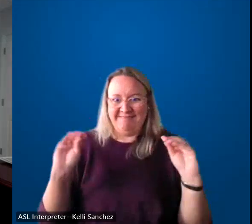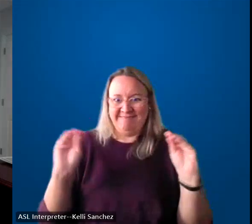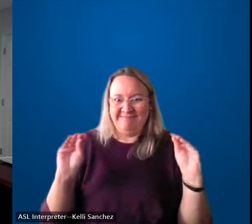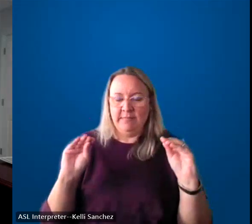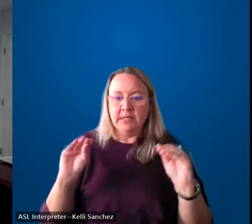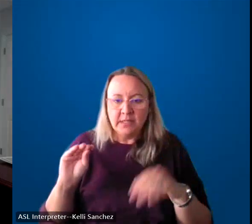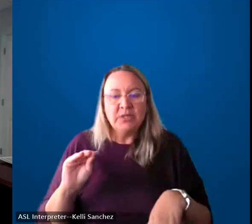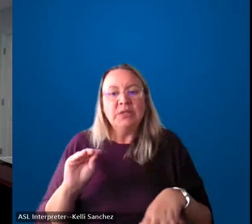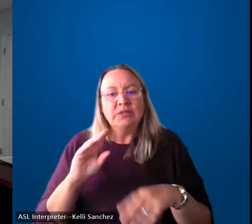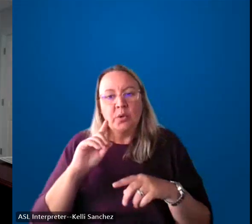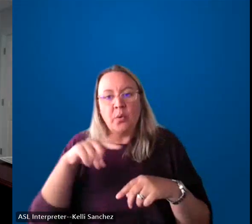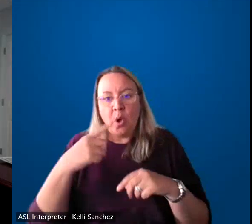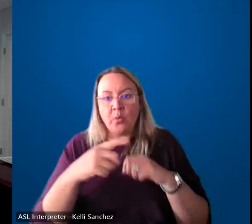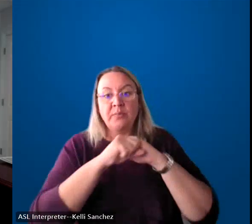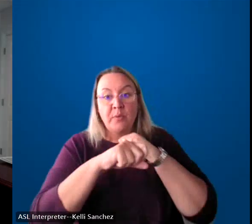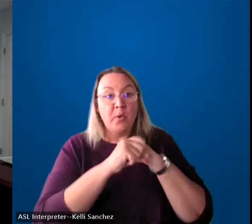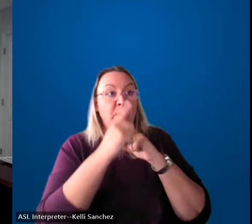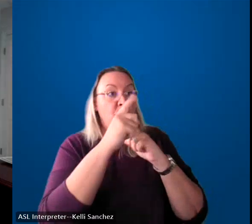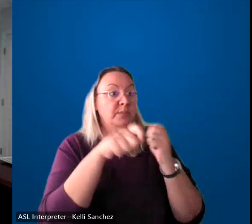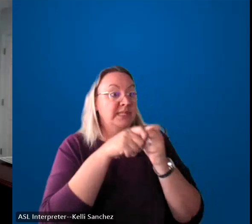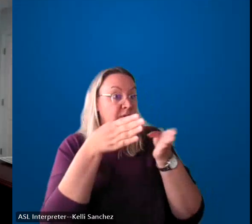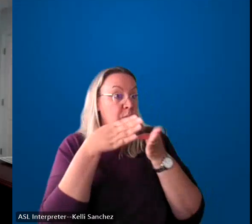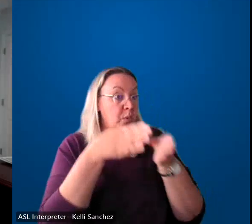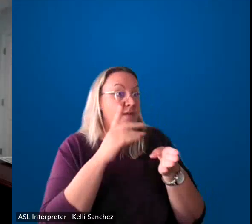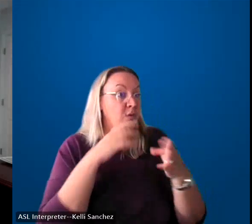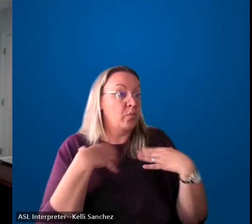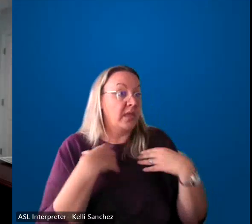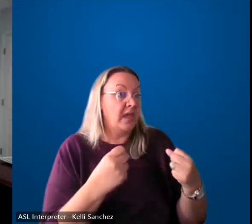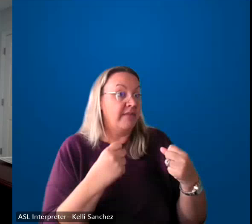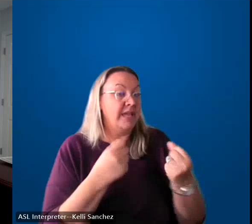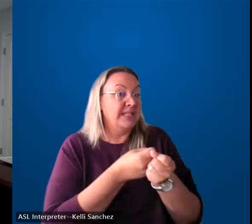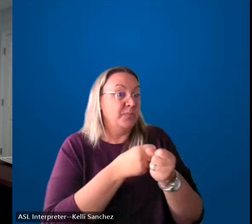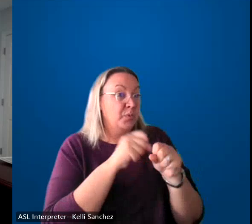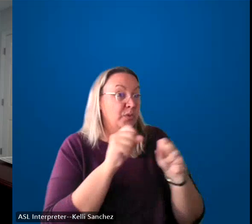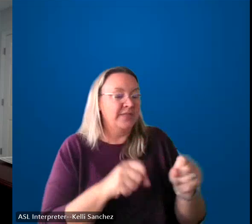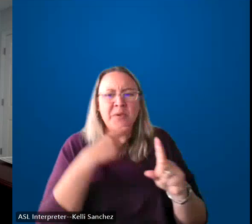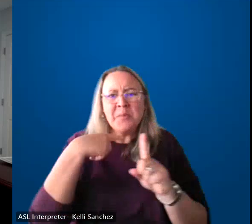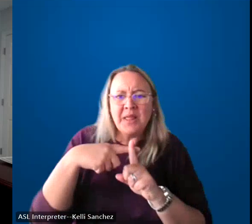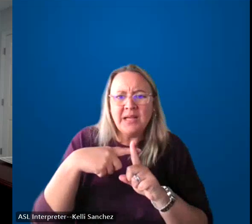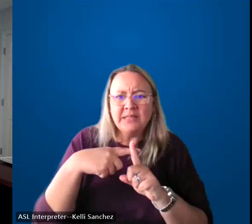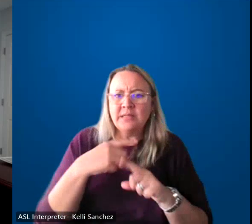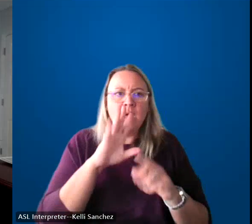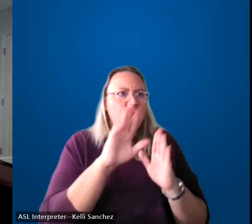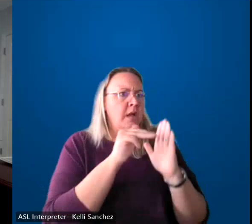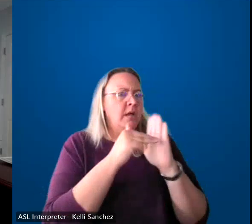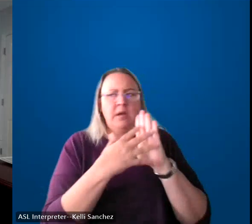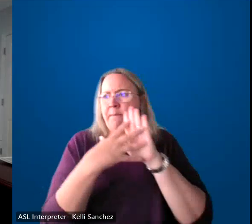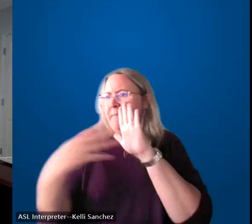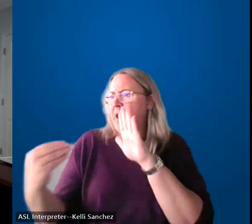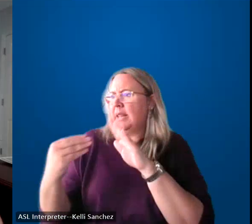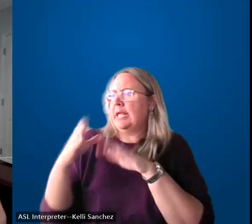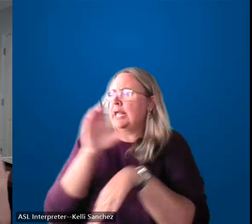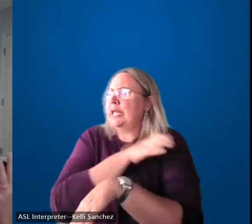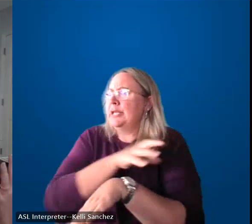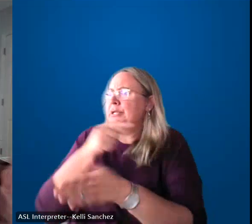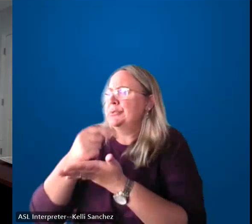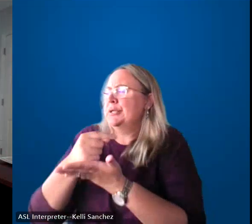and only promoting one pathway of recovery and even support system, and also model with clinical treatment or